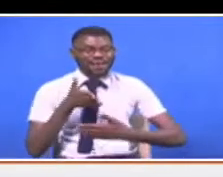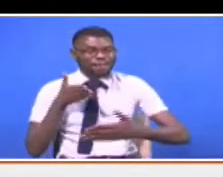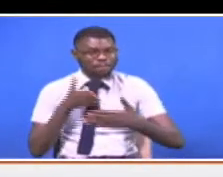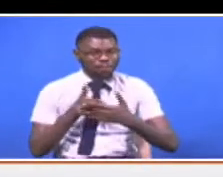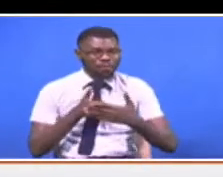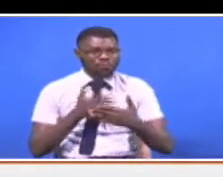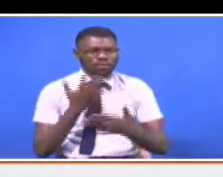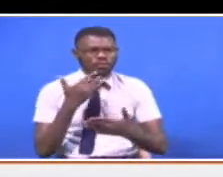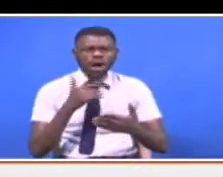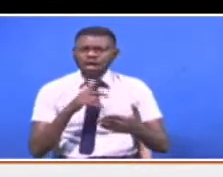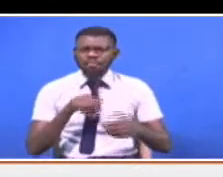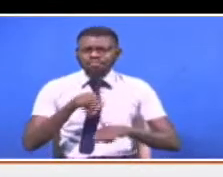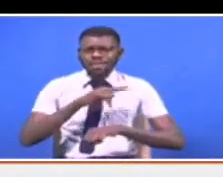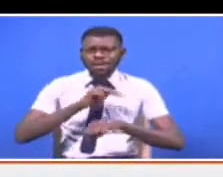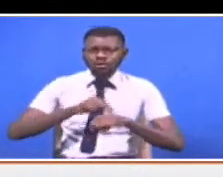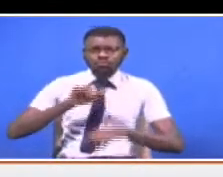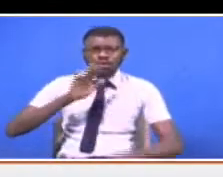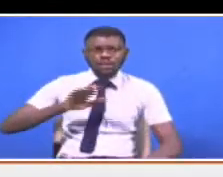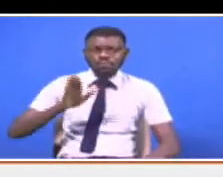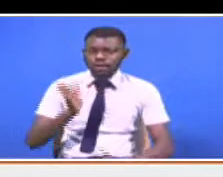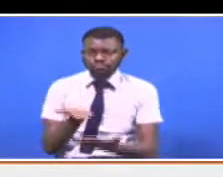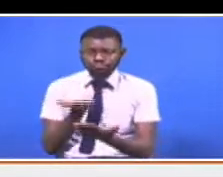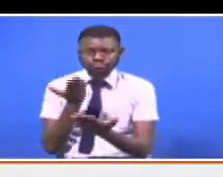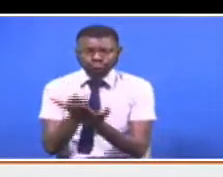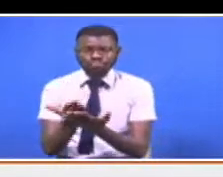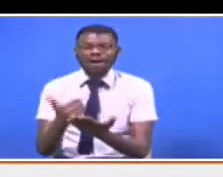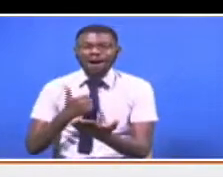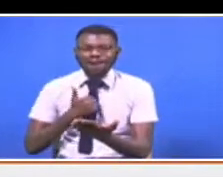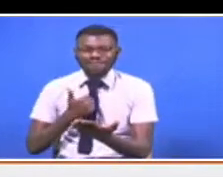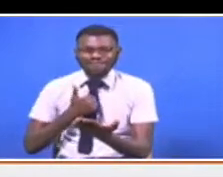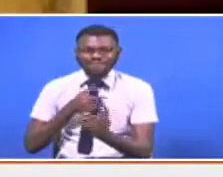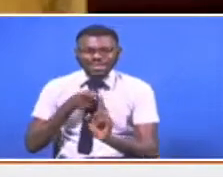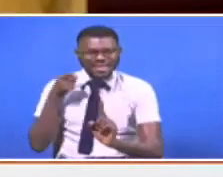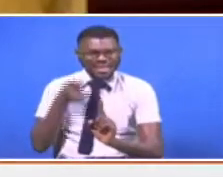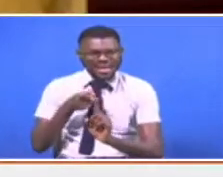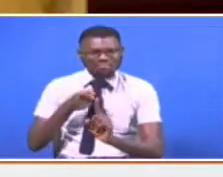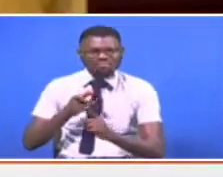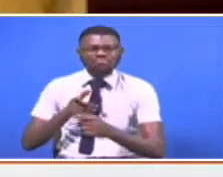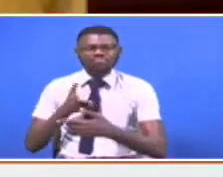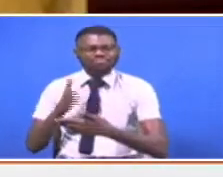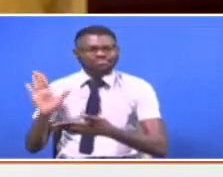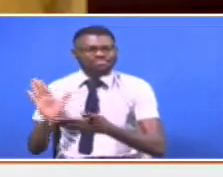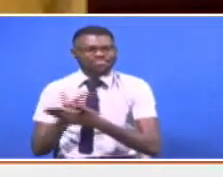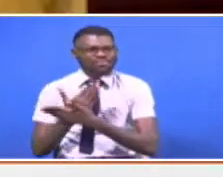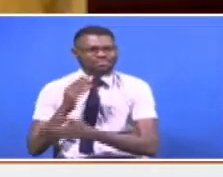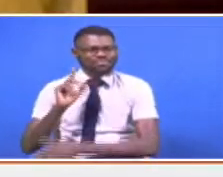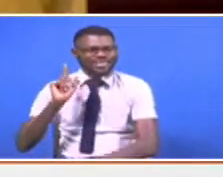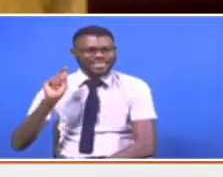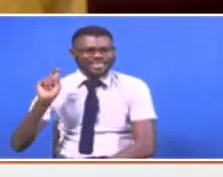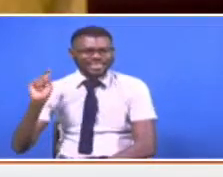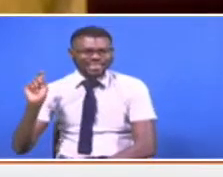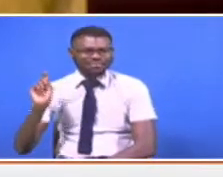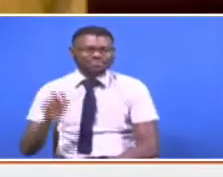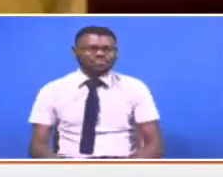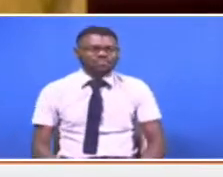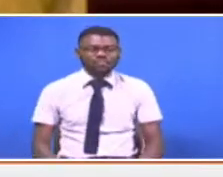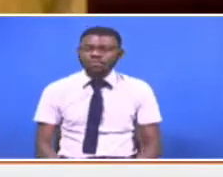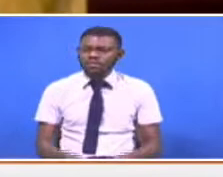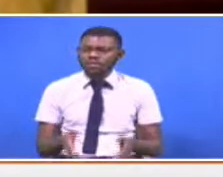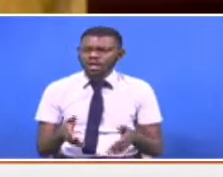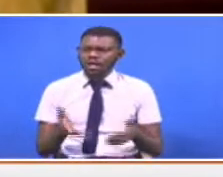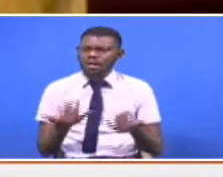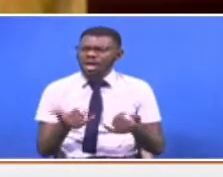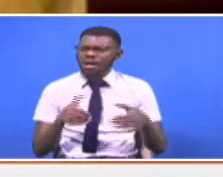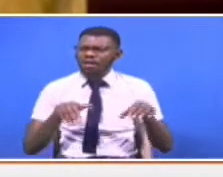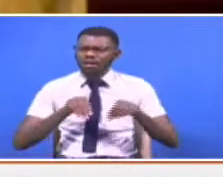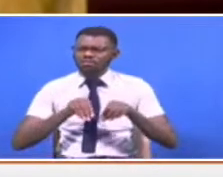a petition before National Assembly to ban TikTok in Kenya sails through. The petition decries that while it has gained popularity